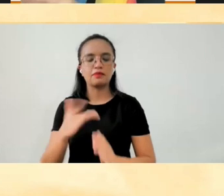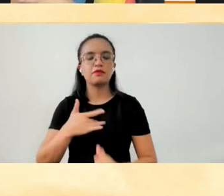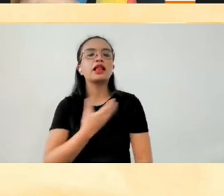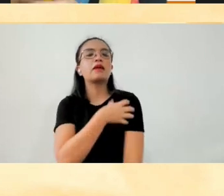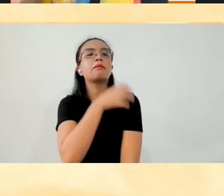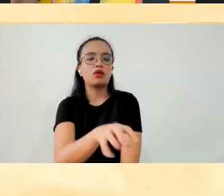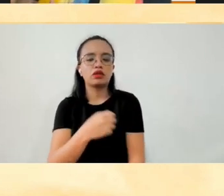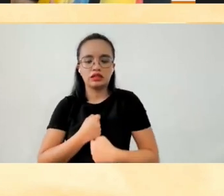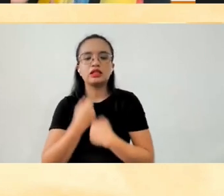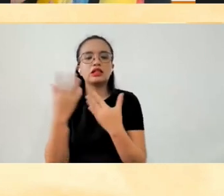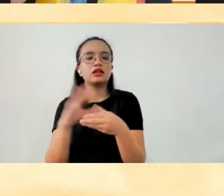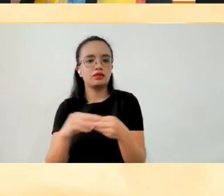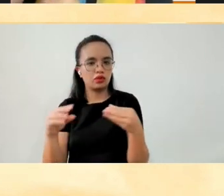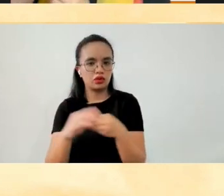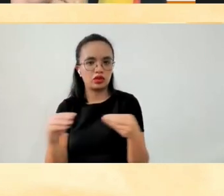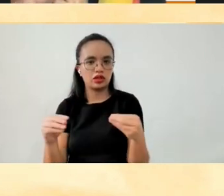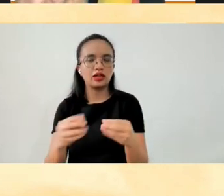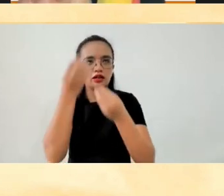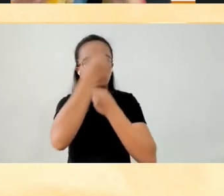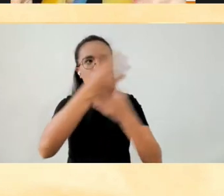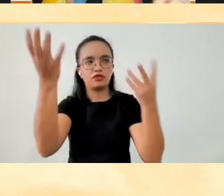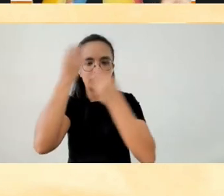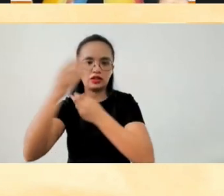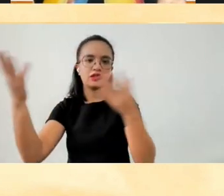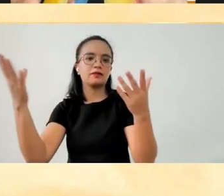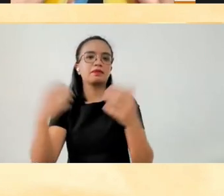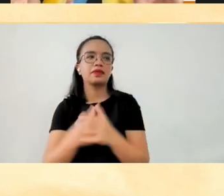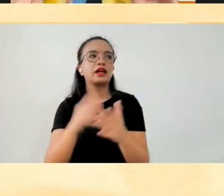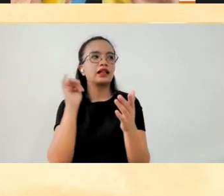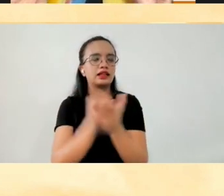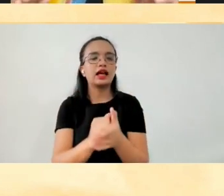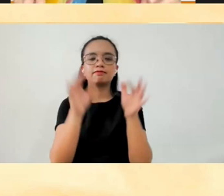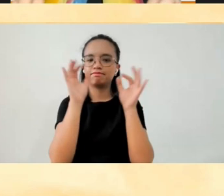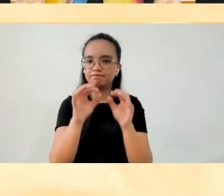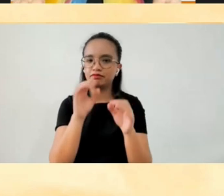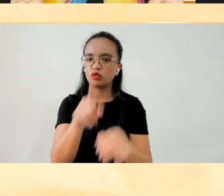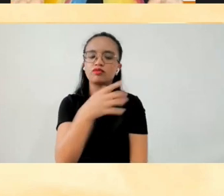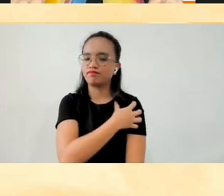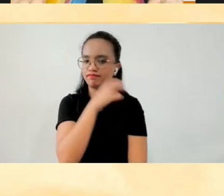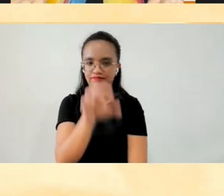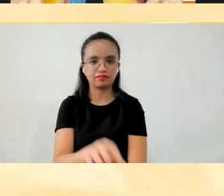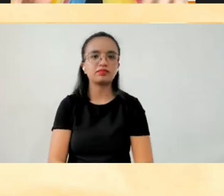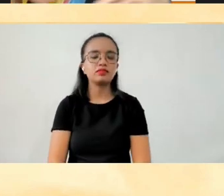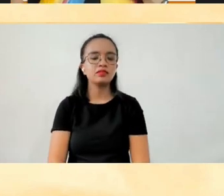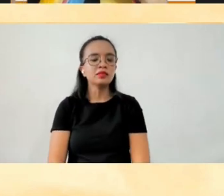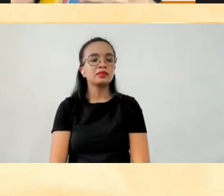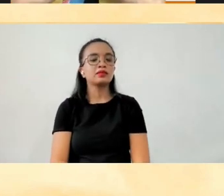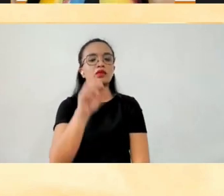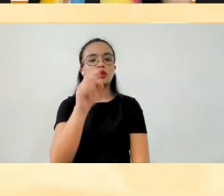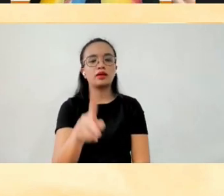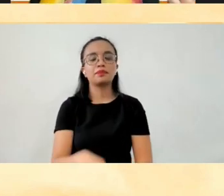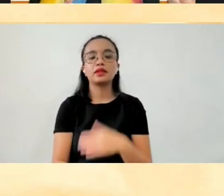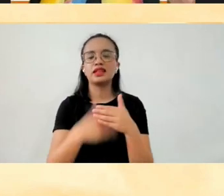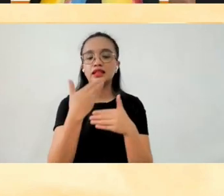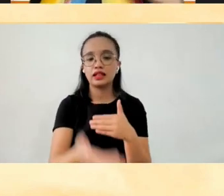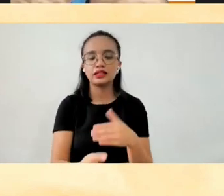story and imposing it on the outside world. That's very, very empowering. Okay. So, and then also